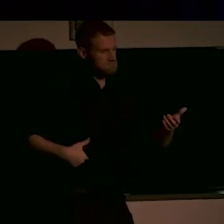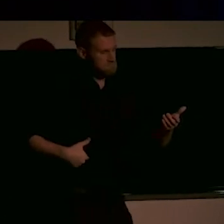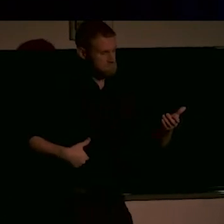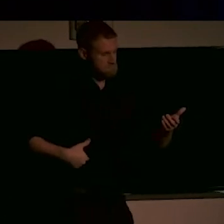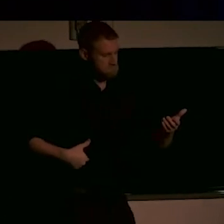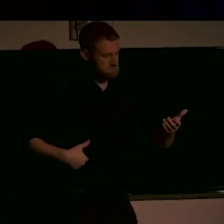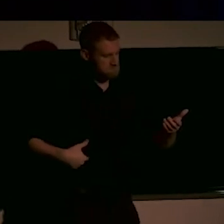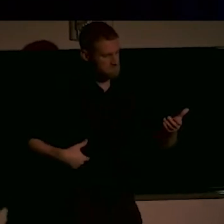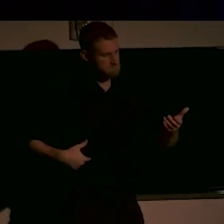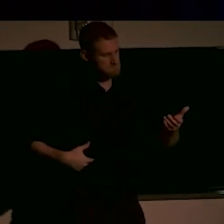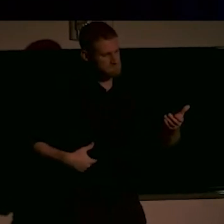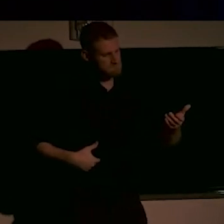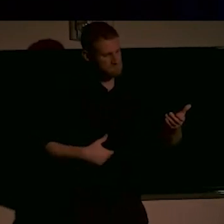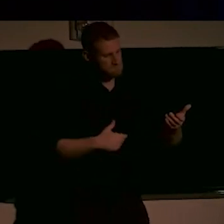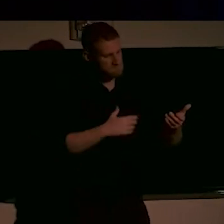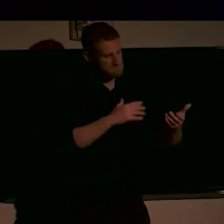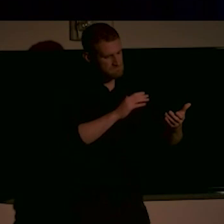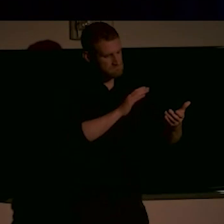true